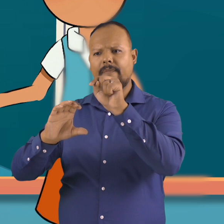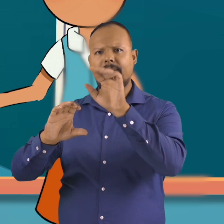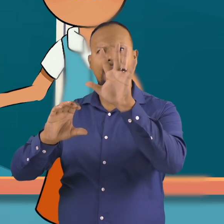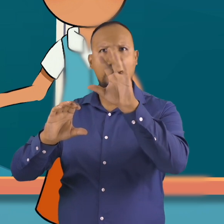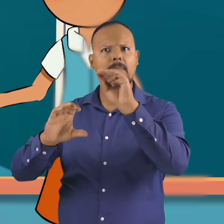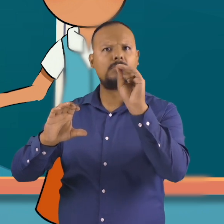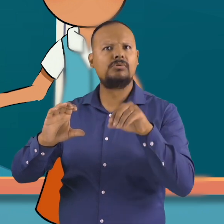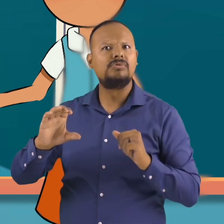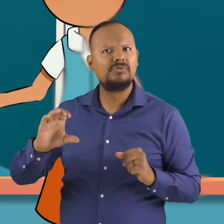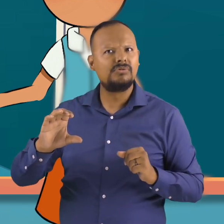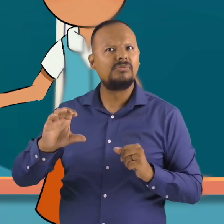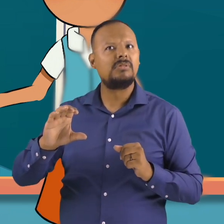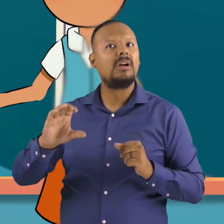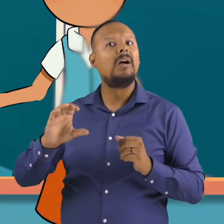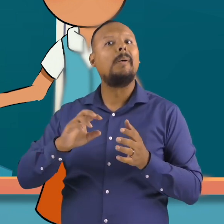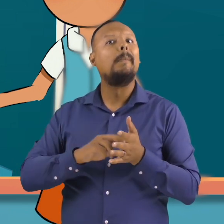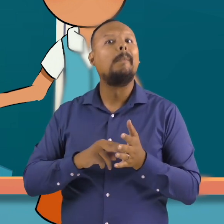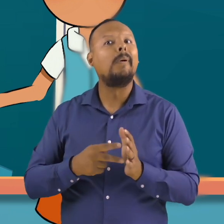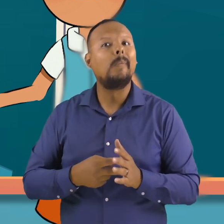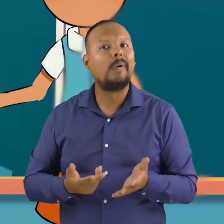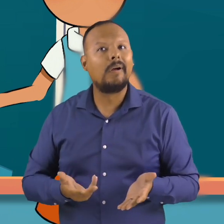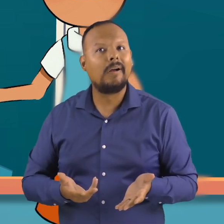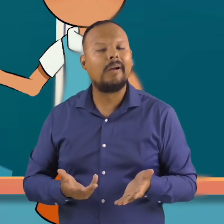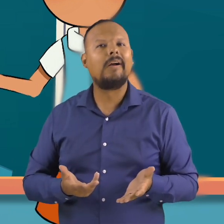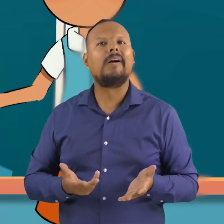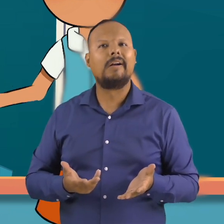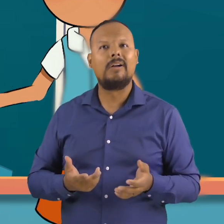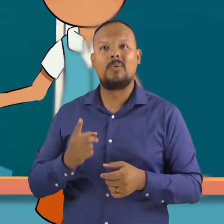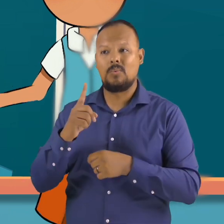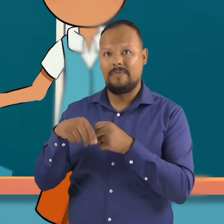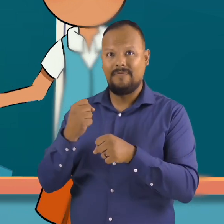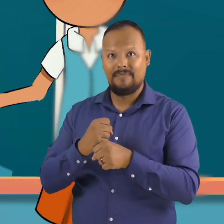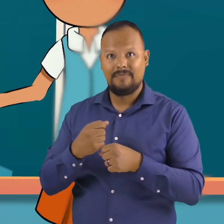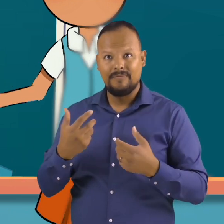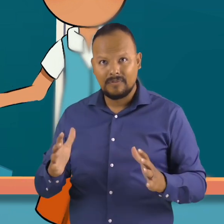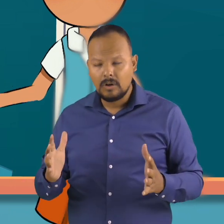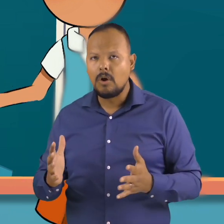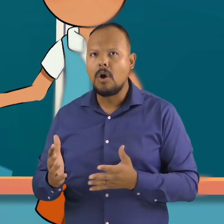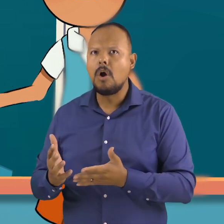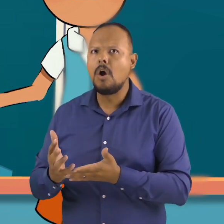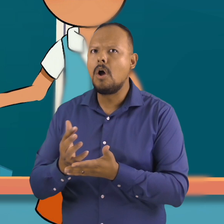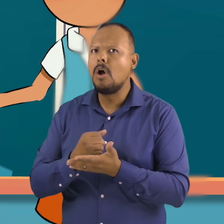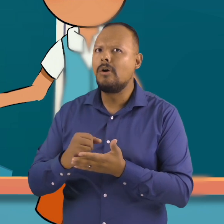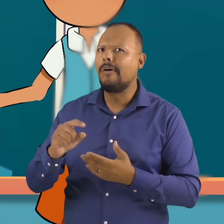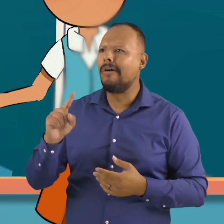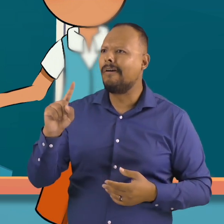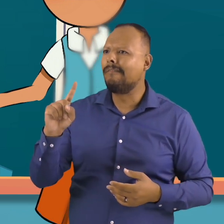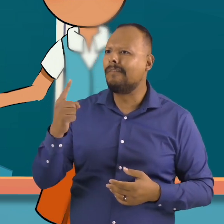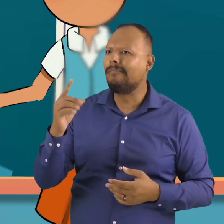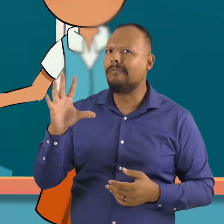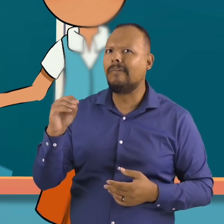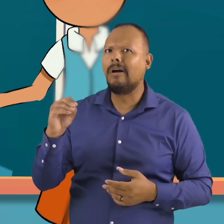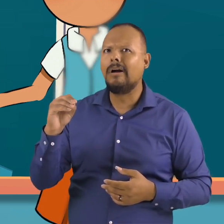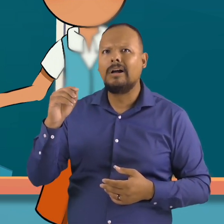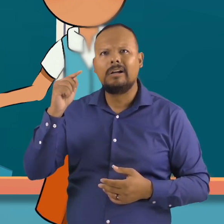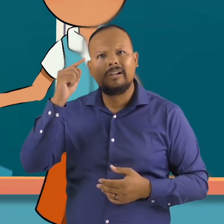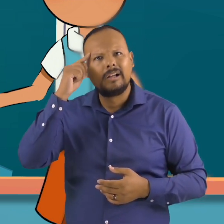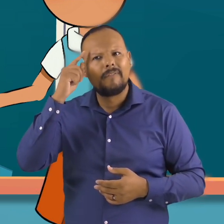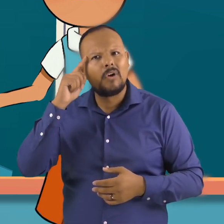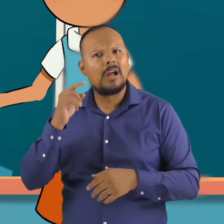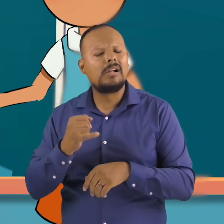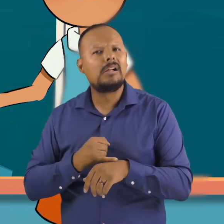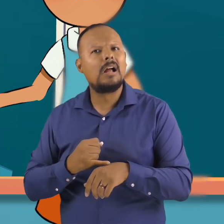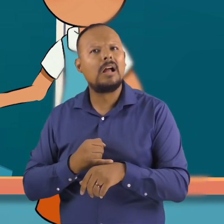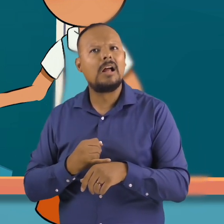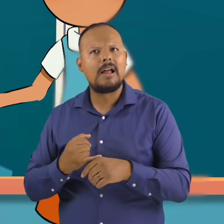This means that she earned an extra $1.50 last year. So, the total amount